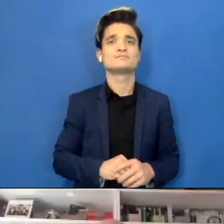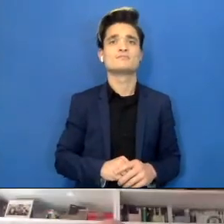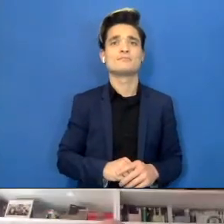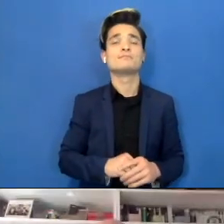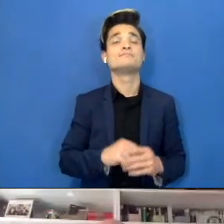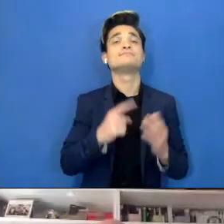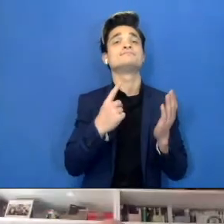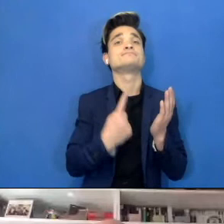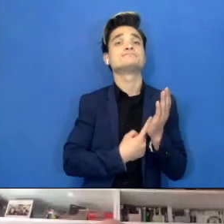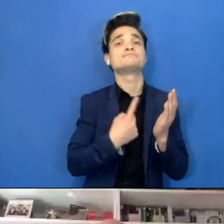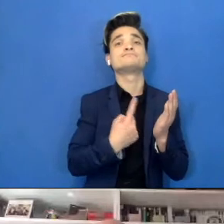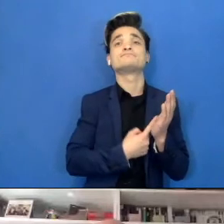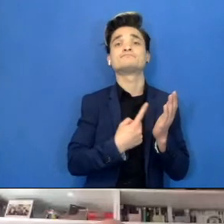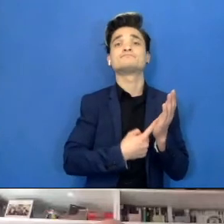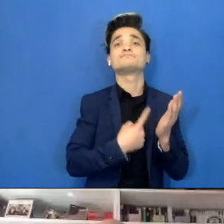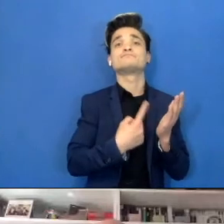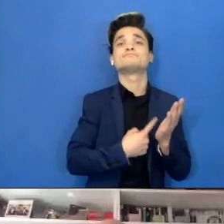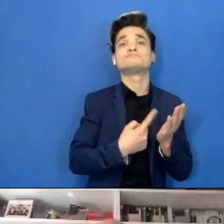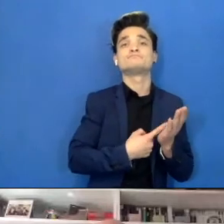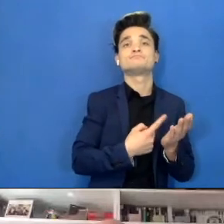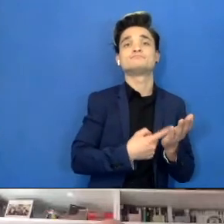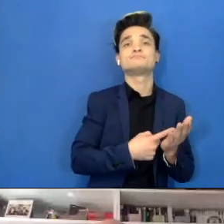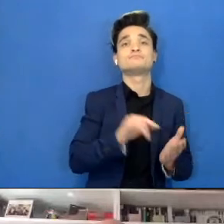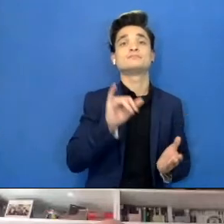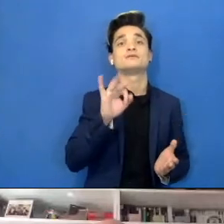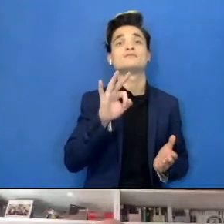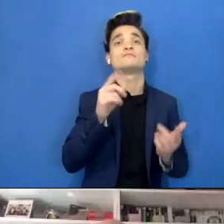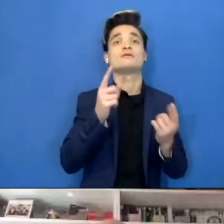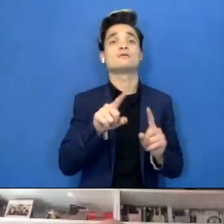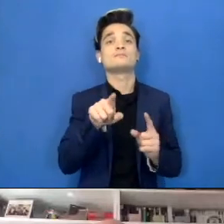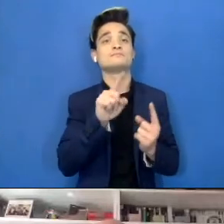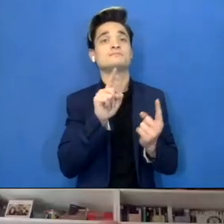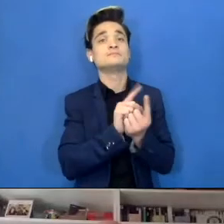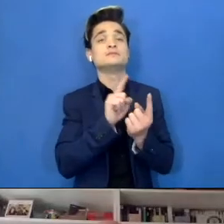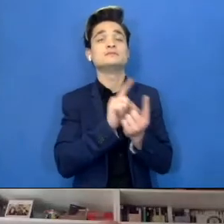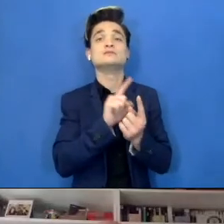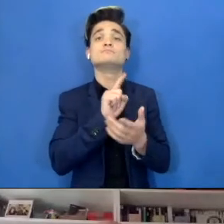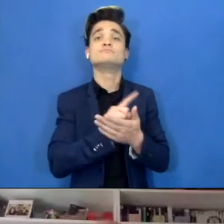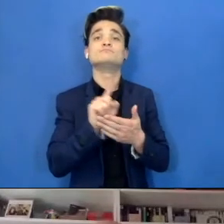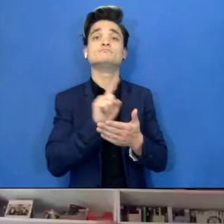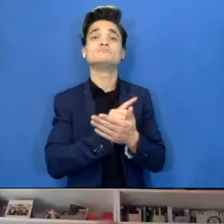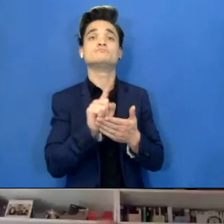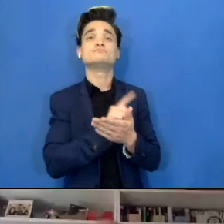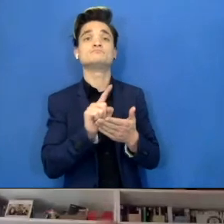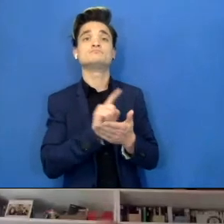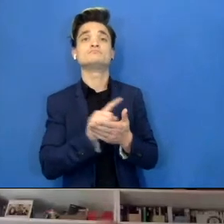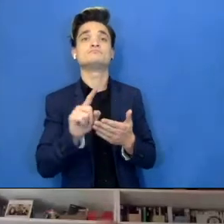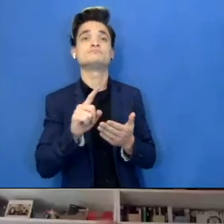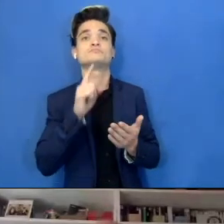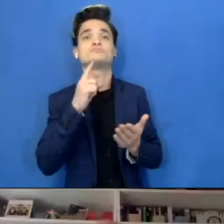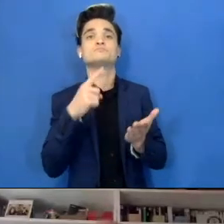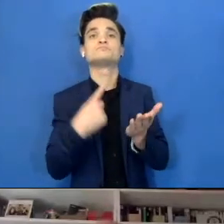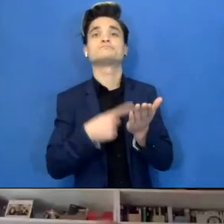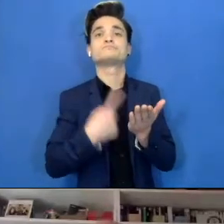you meet regularly, that's great, because every week, whenever you meet, you can consolidate those boundaries. Listen,